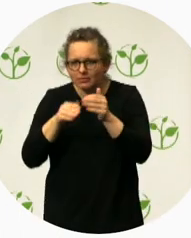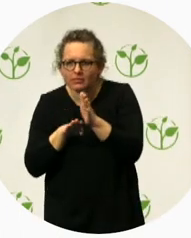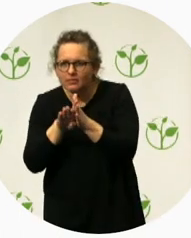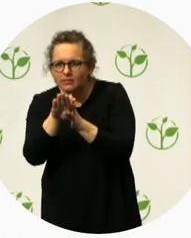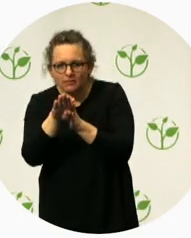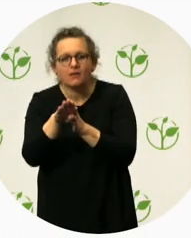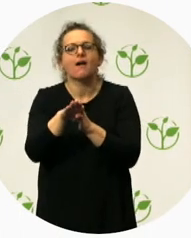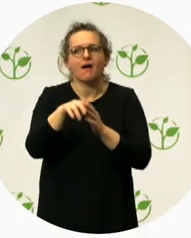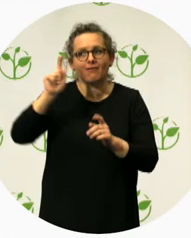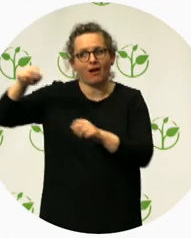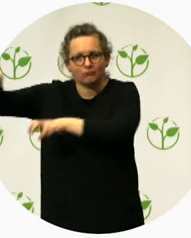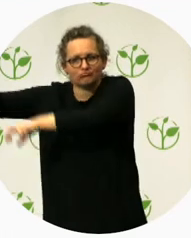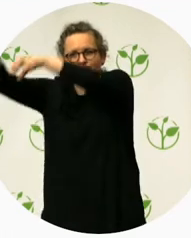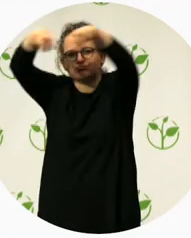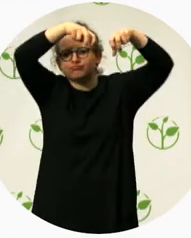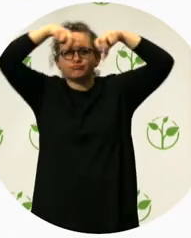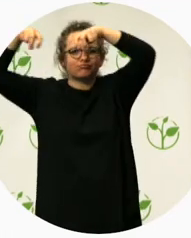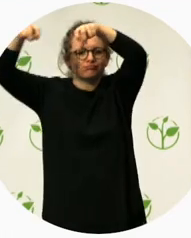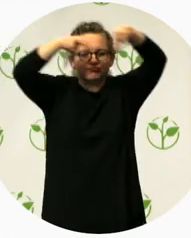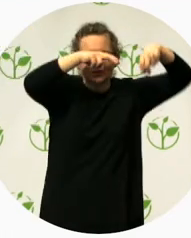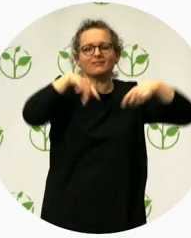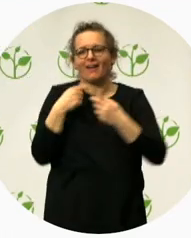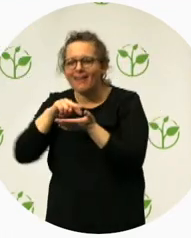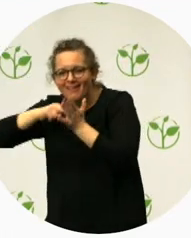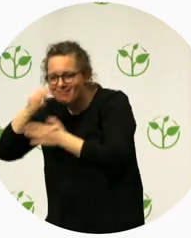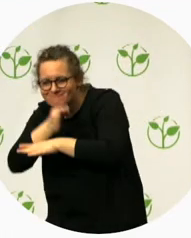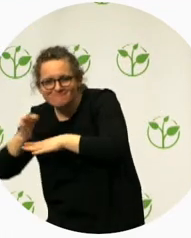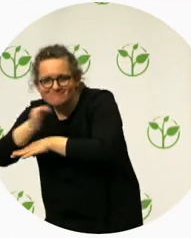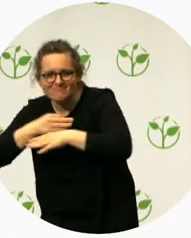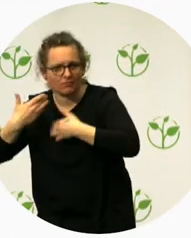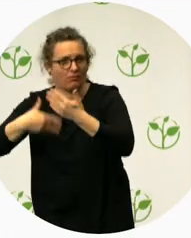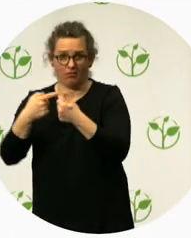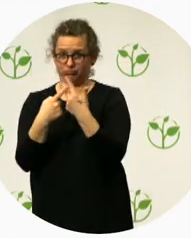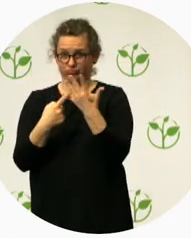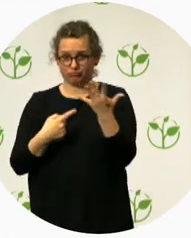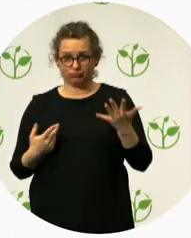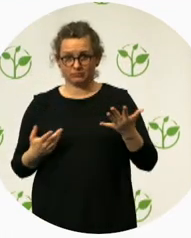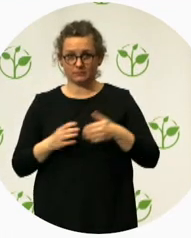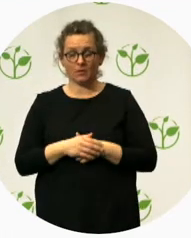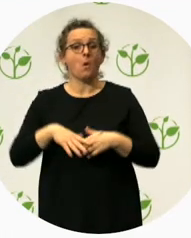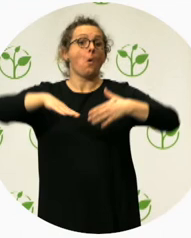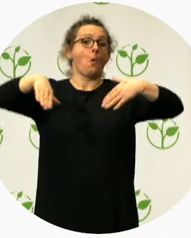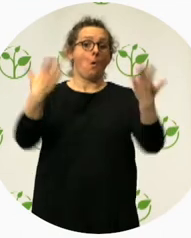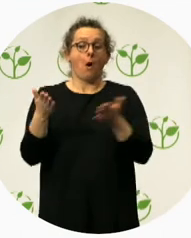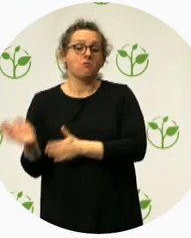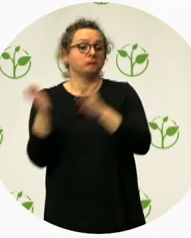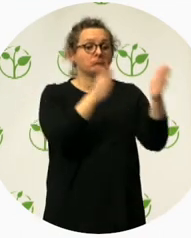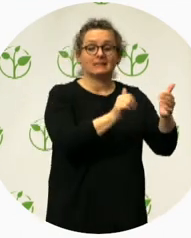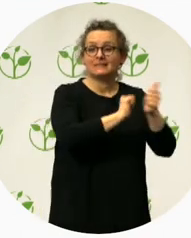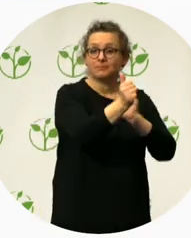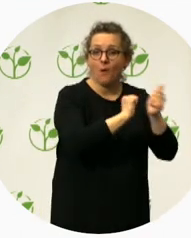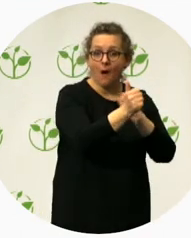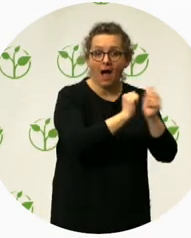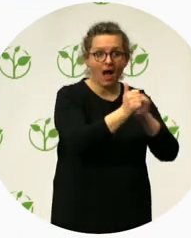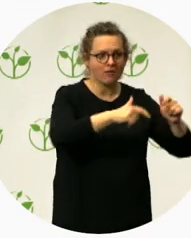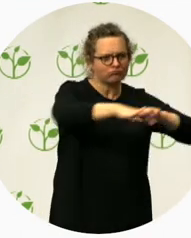journalism schools. So instead of reporting about sport events, just kind of flat, it's very much more dynamic,